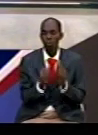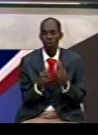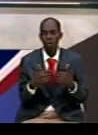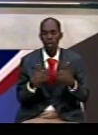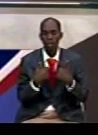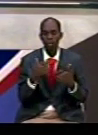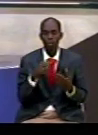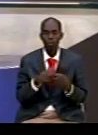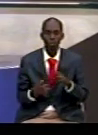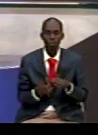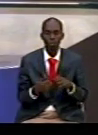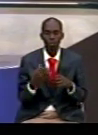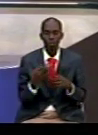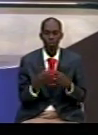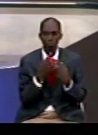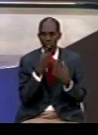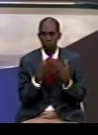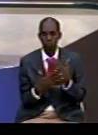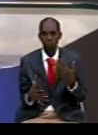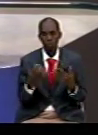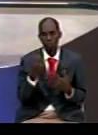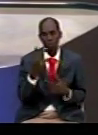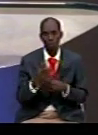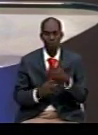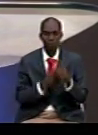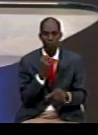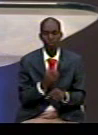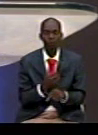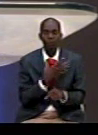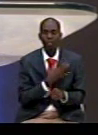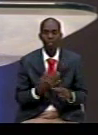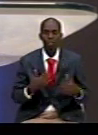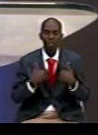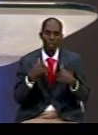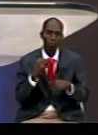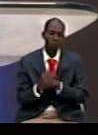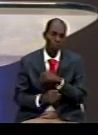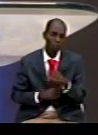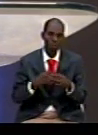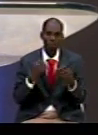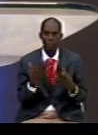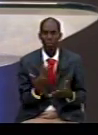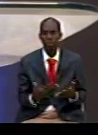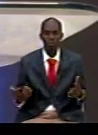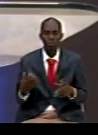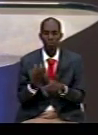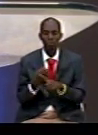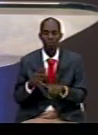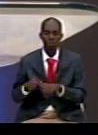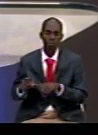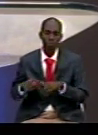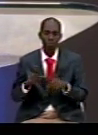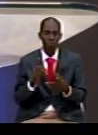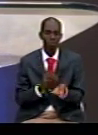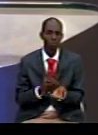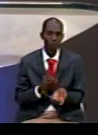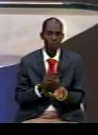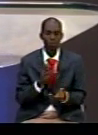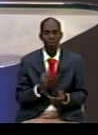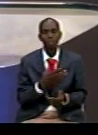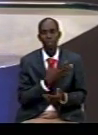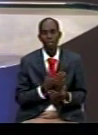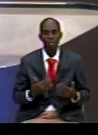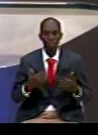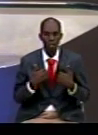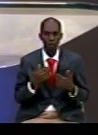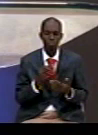issue of blood 12 years and had suffered many things of many physicians and had